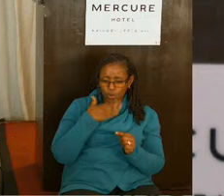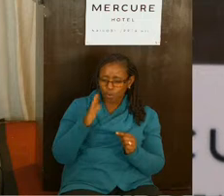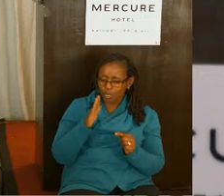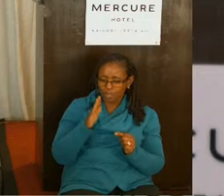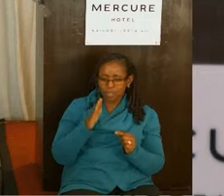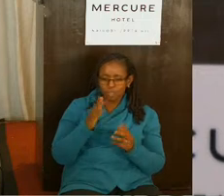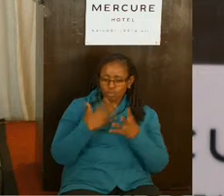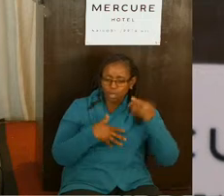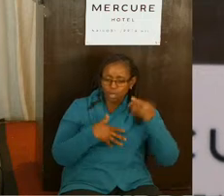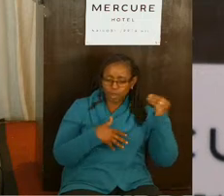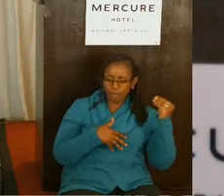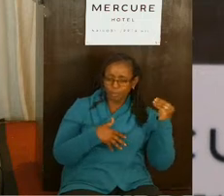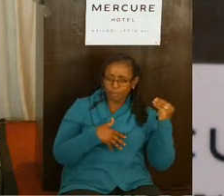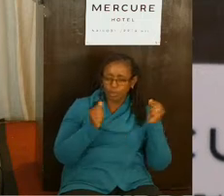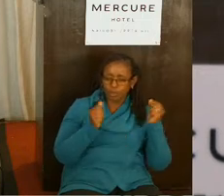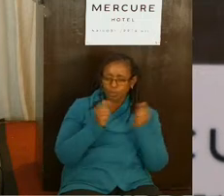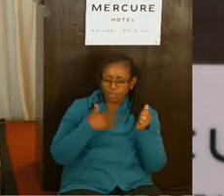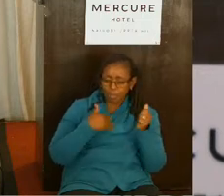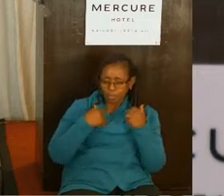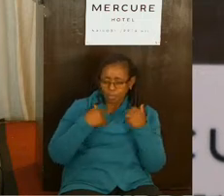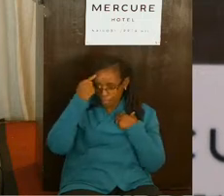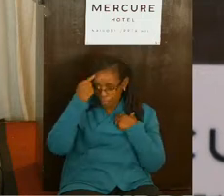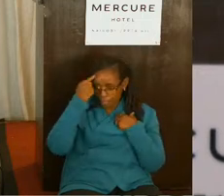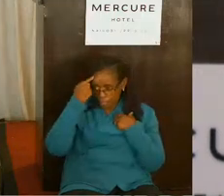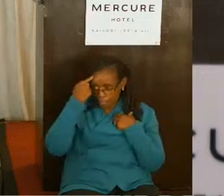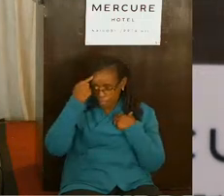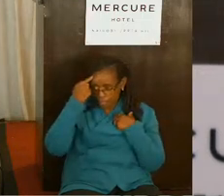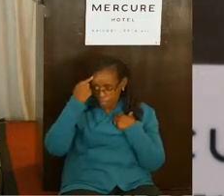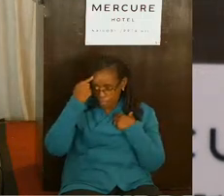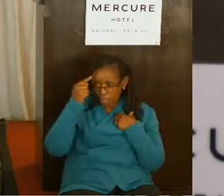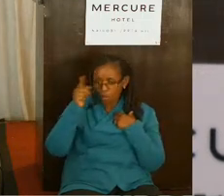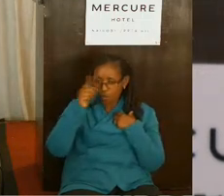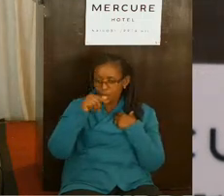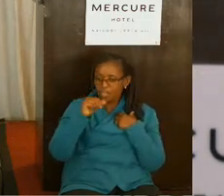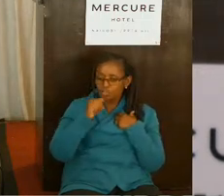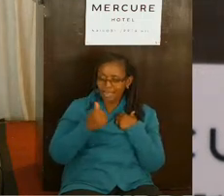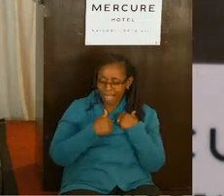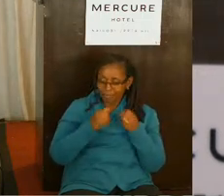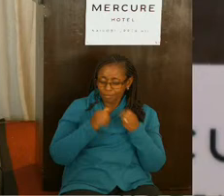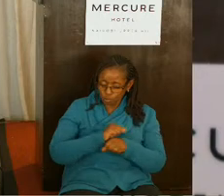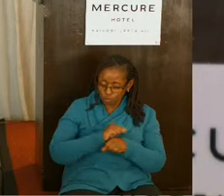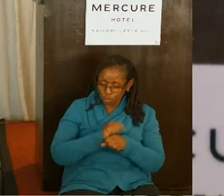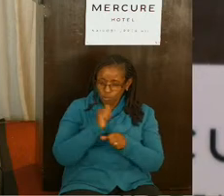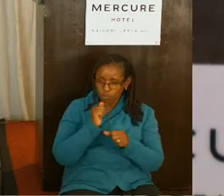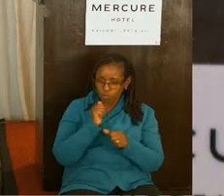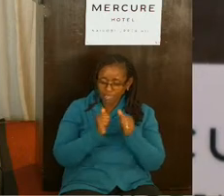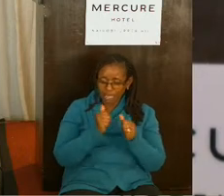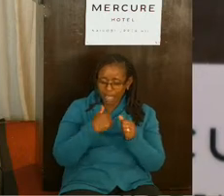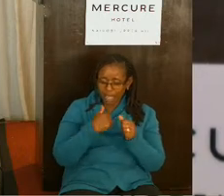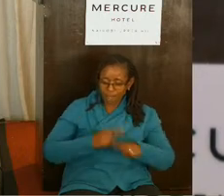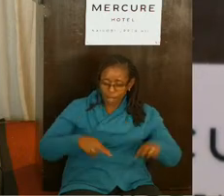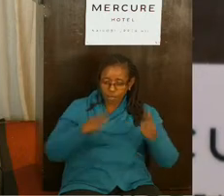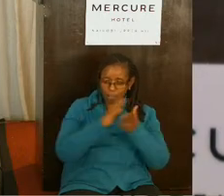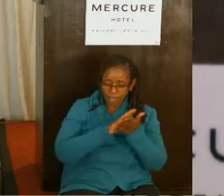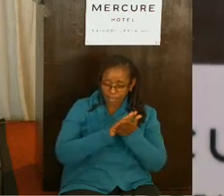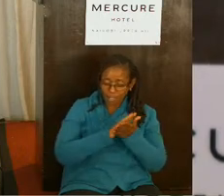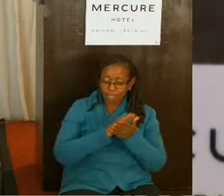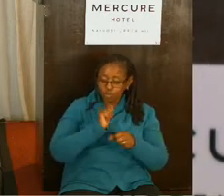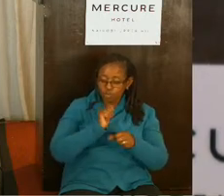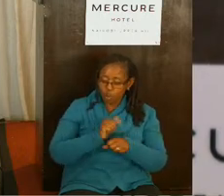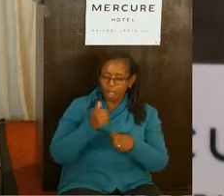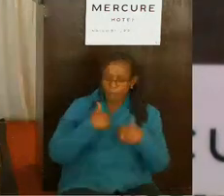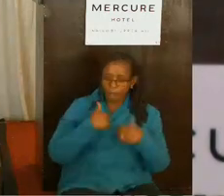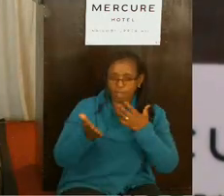go away with people thinking that we don't have schools that are value-based the schools are there because